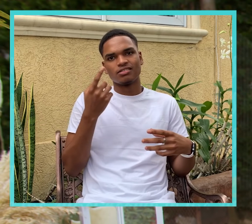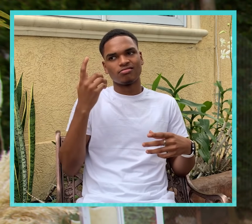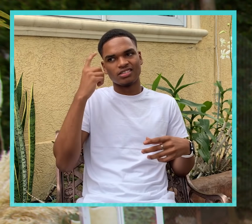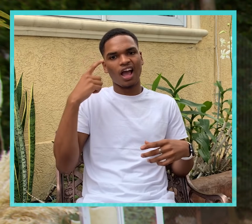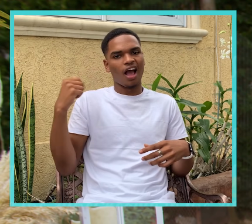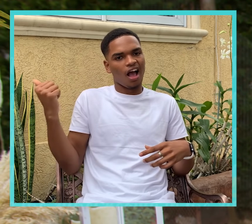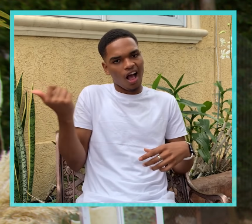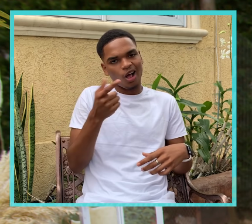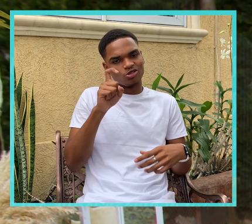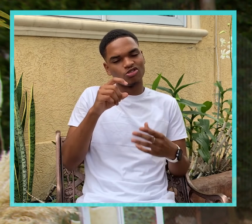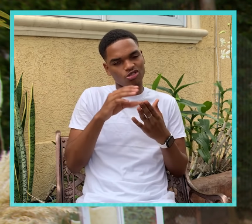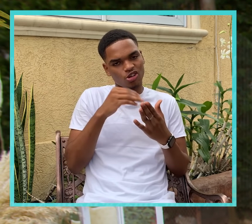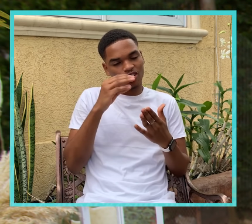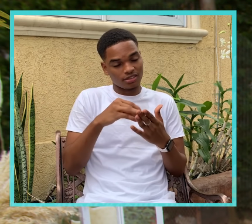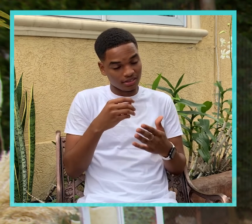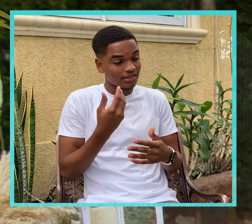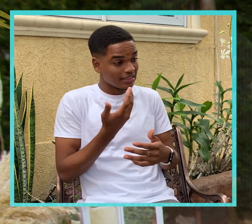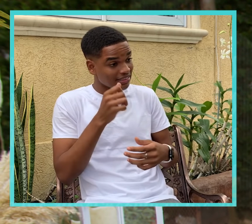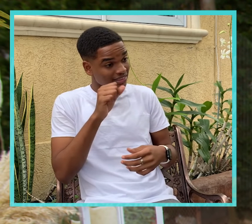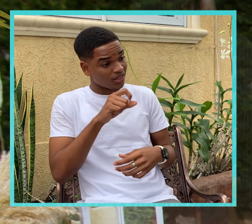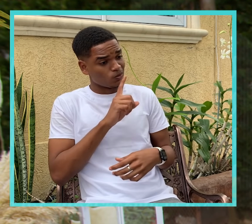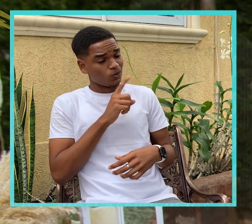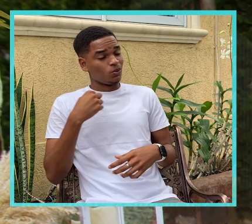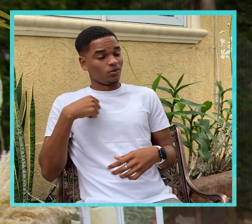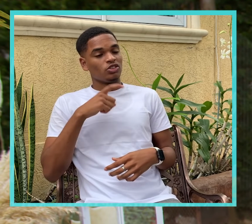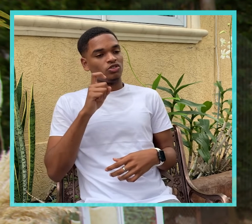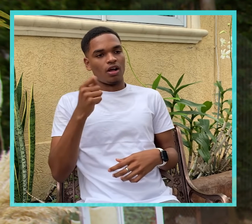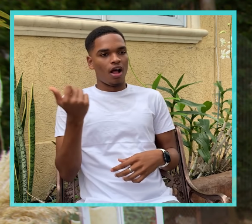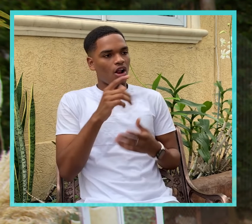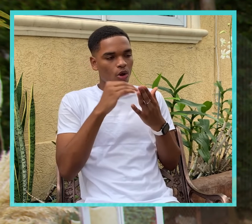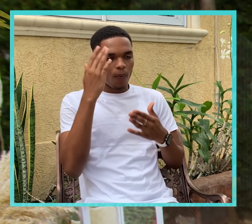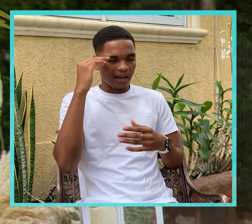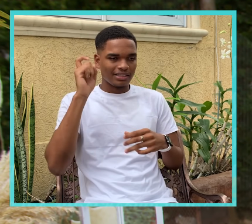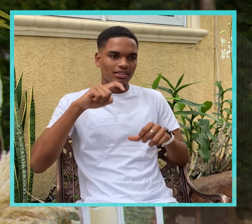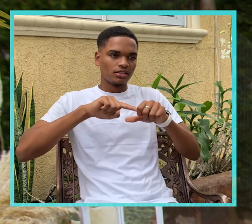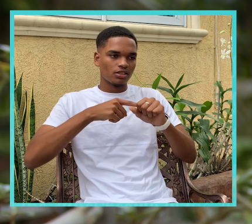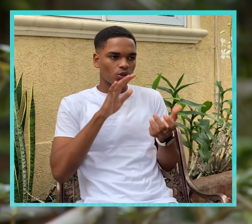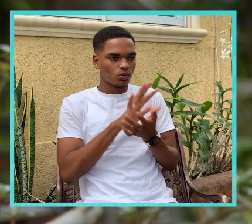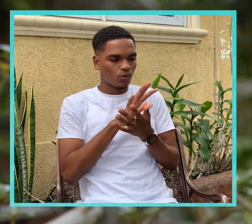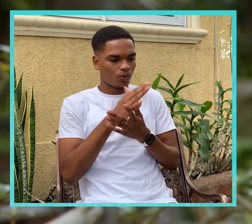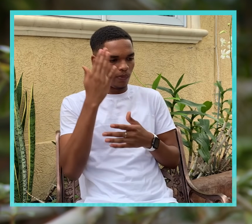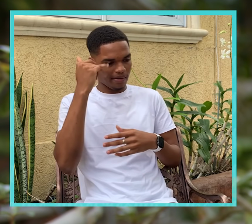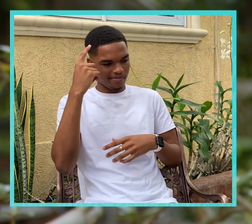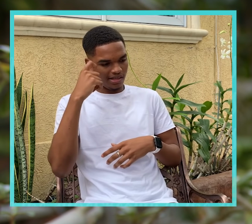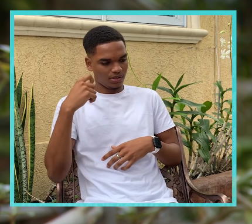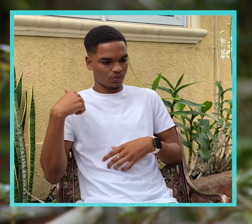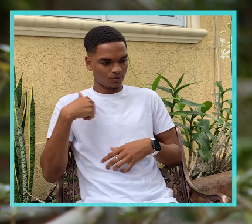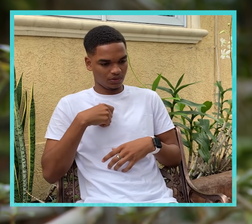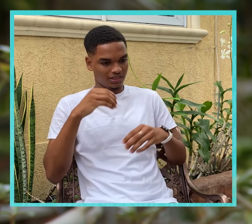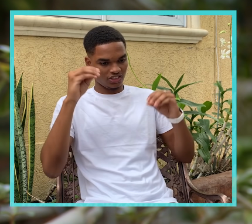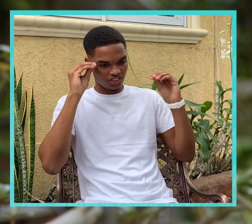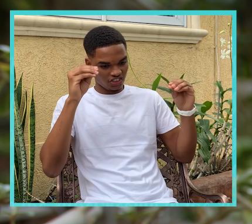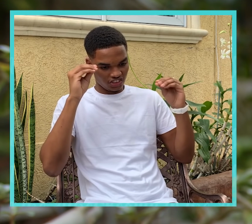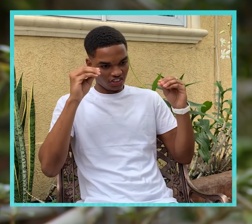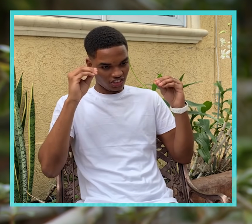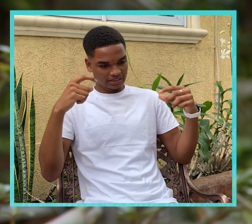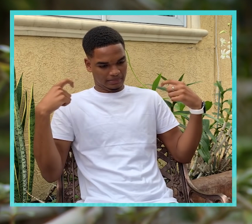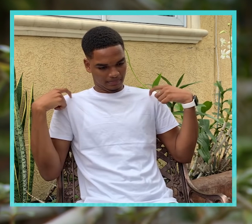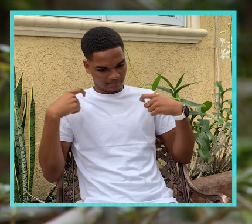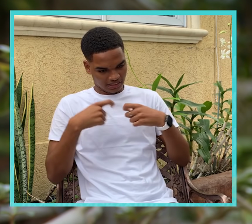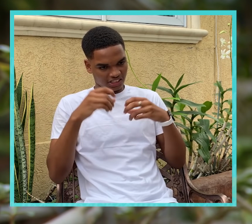should all learn. We should all learn. That's why I say we need to start in school because the effort we take in teaching Spanish and French, we should